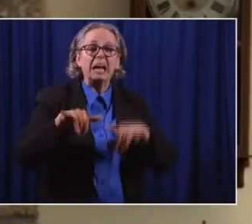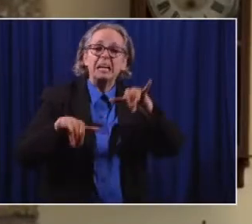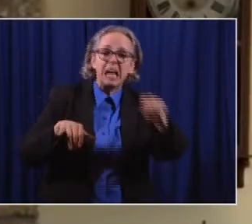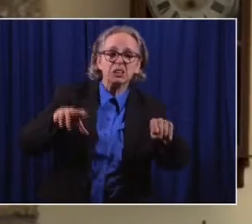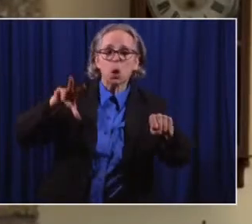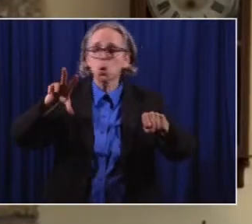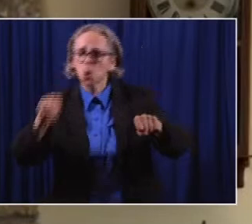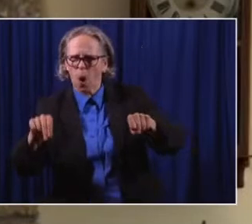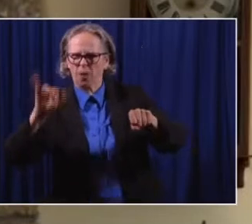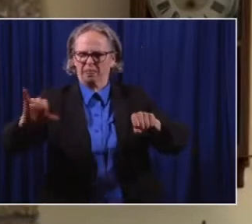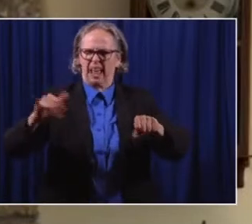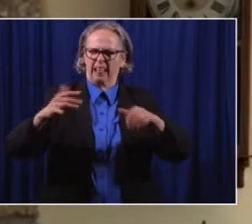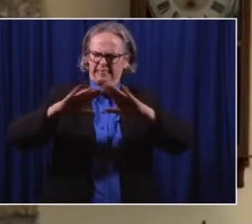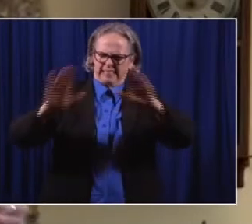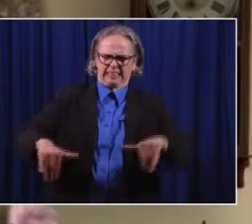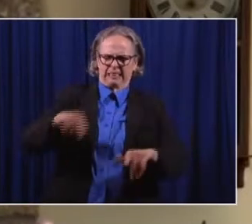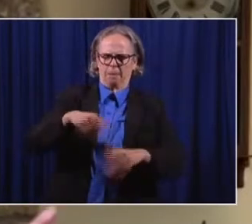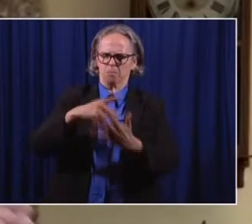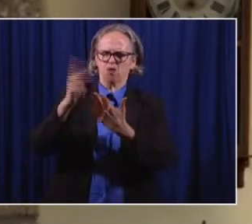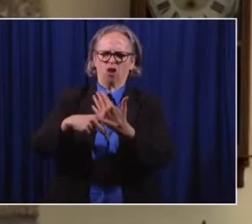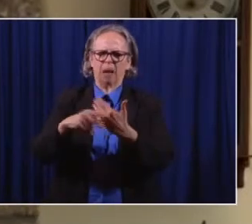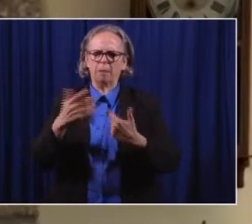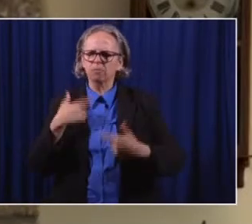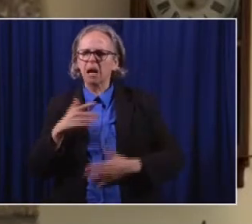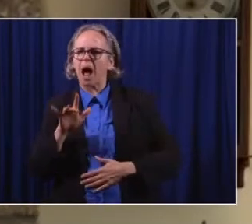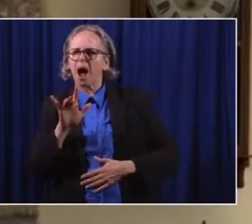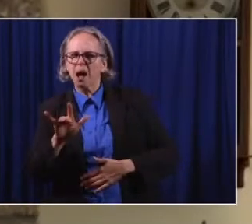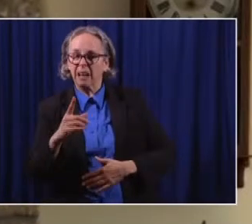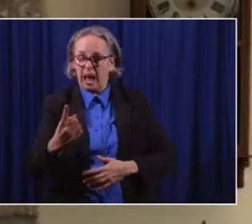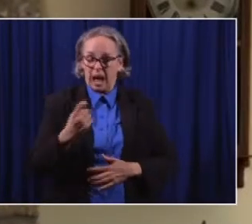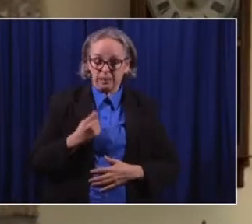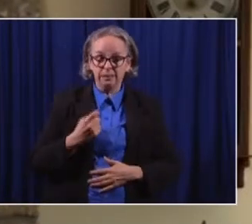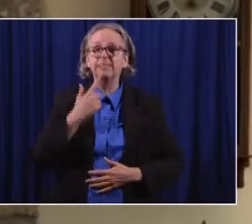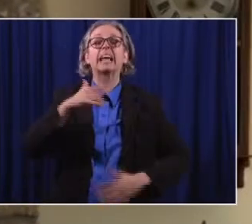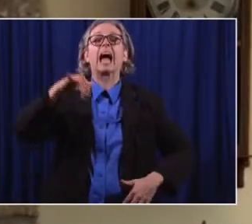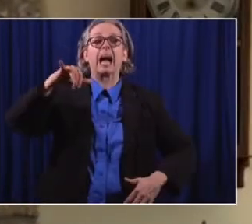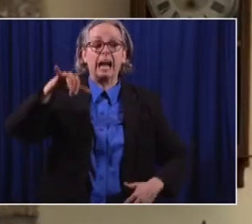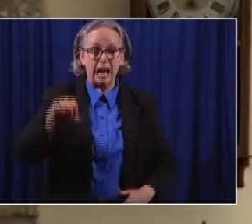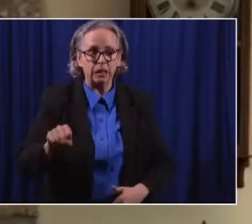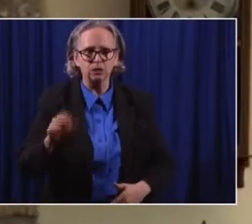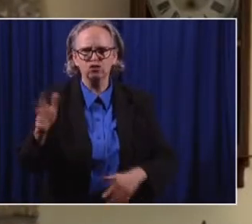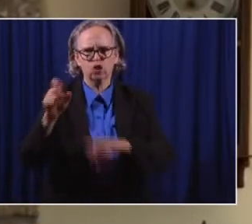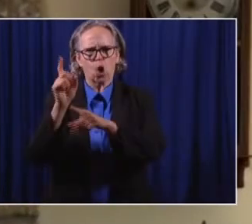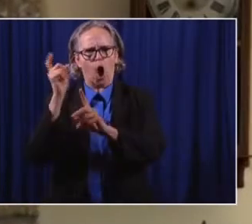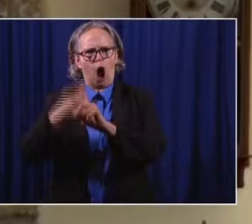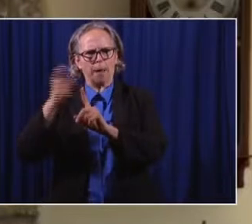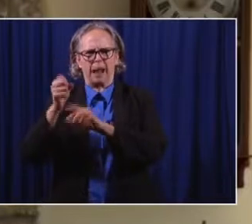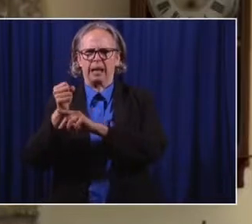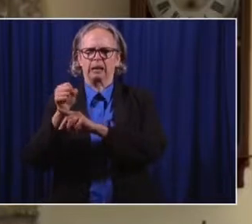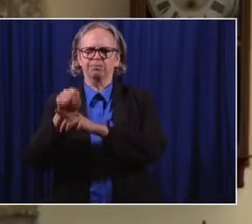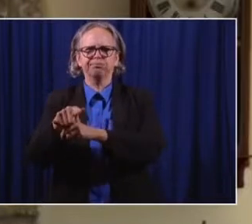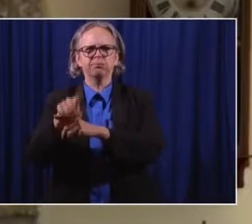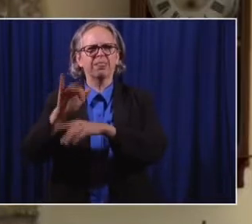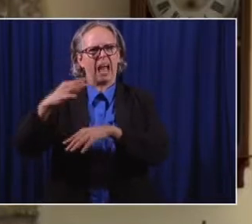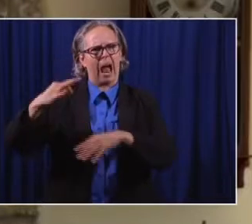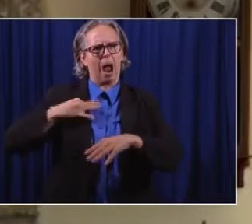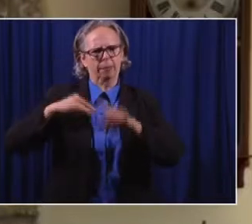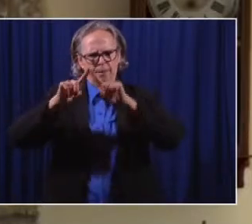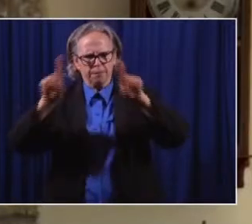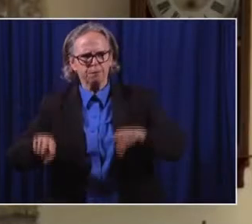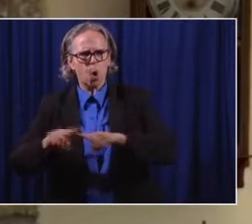and what should happen is that they get mailed an application to vote. So